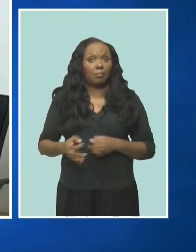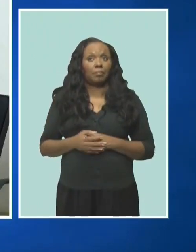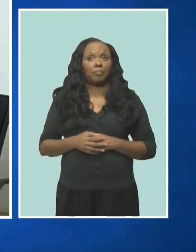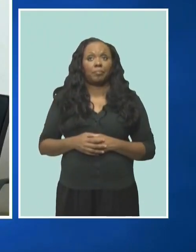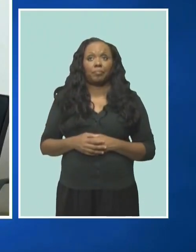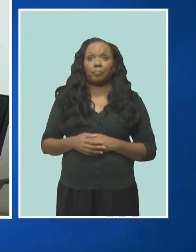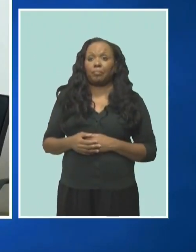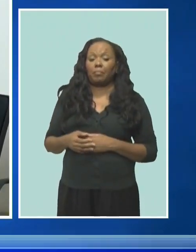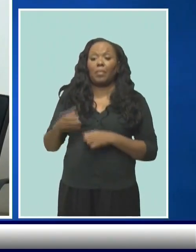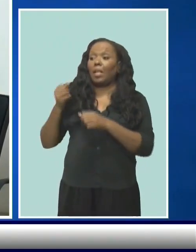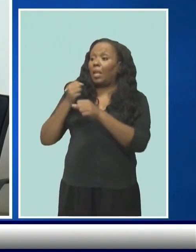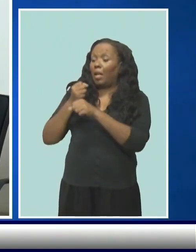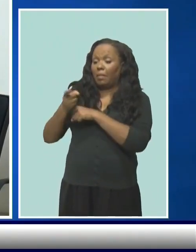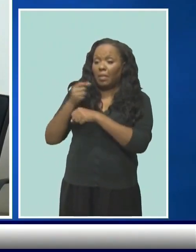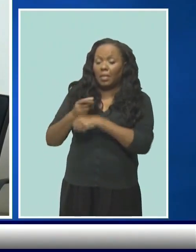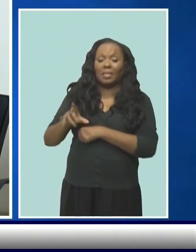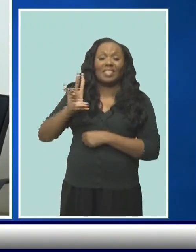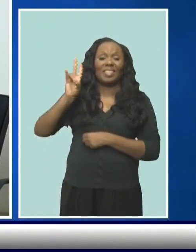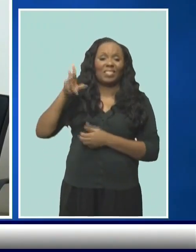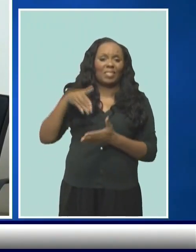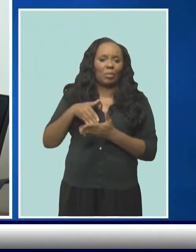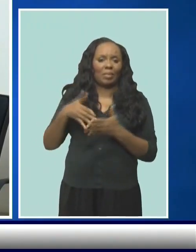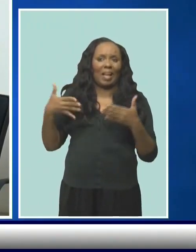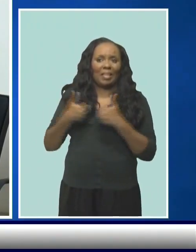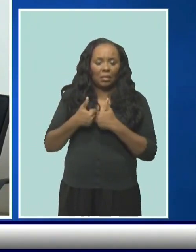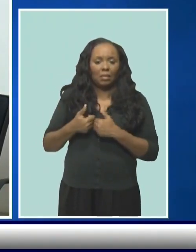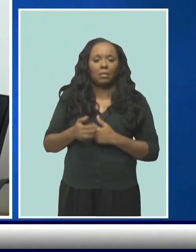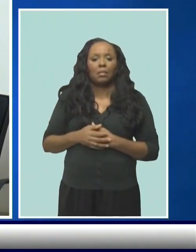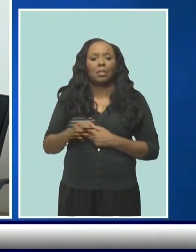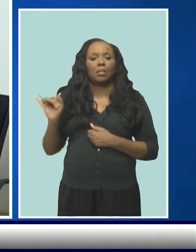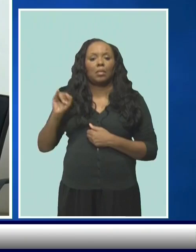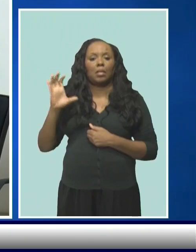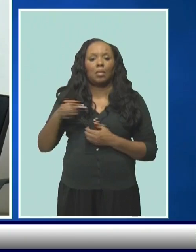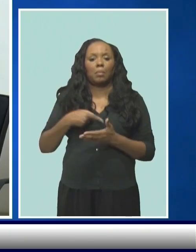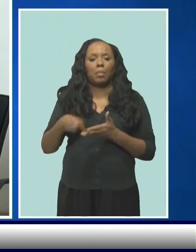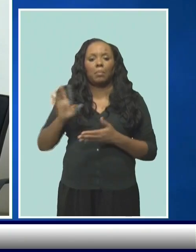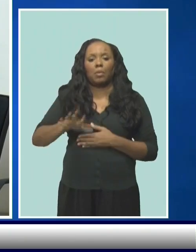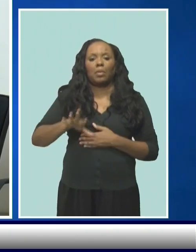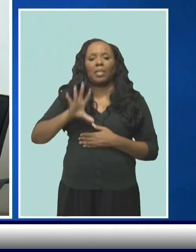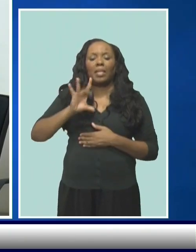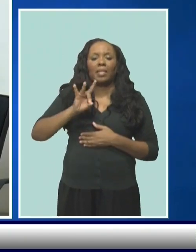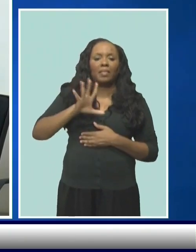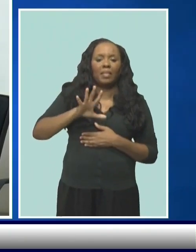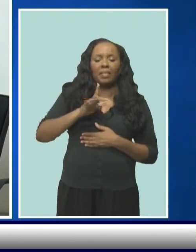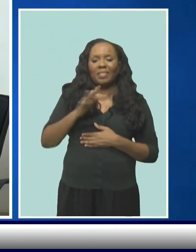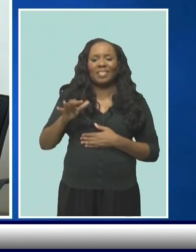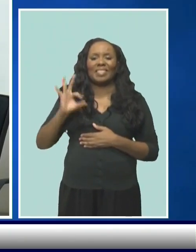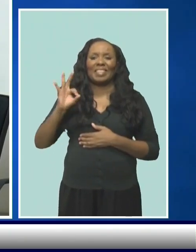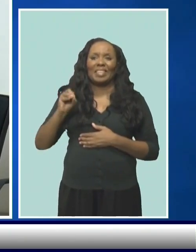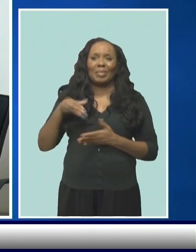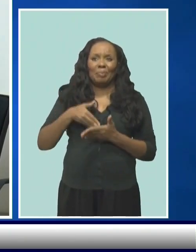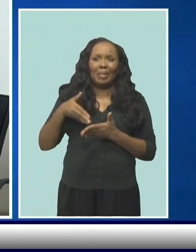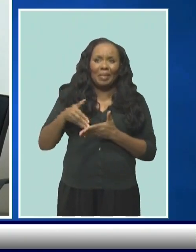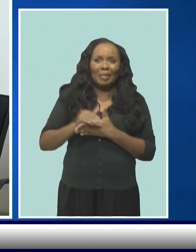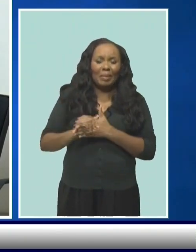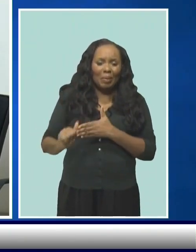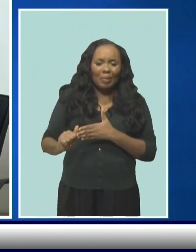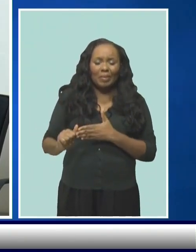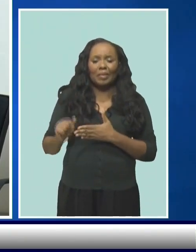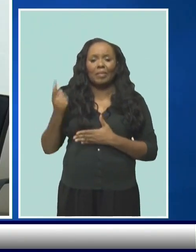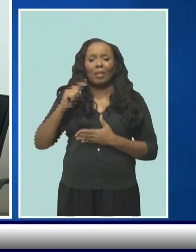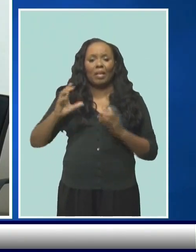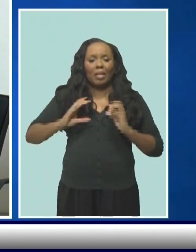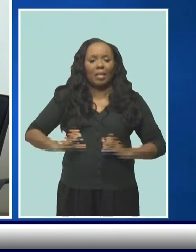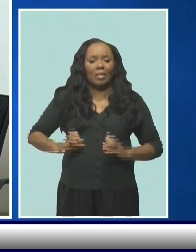7,000 accidents a year. The insurance companies pay out between $85 and $90 million to clients